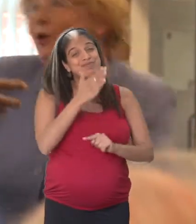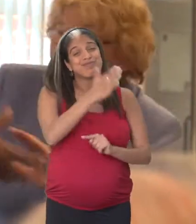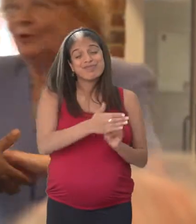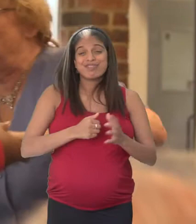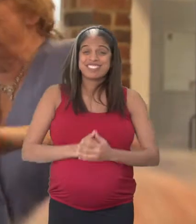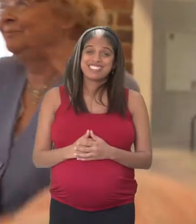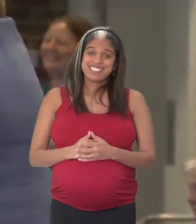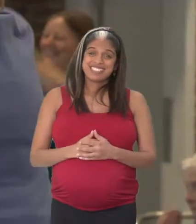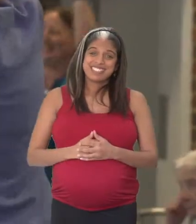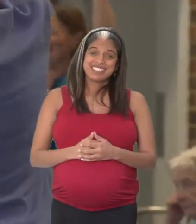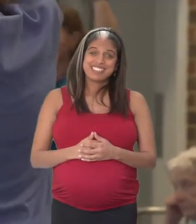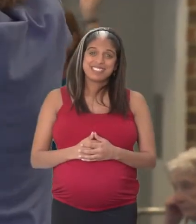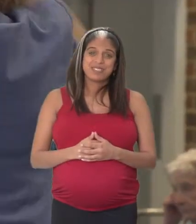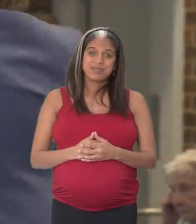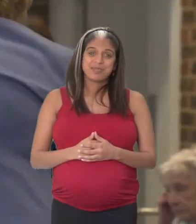going.